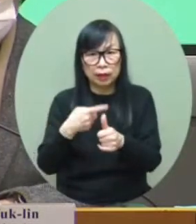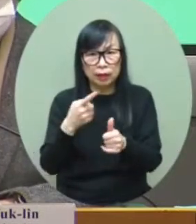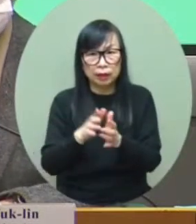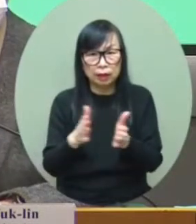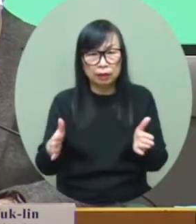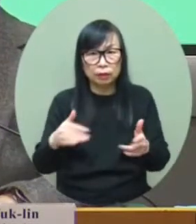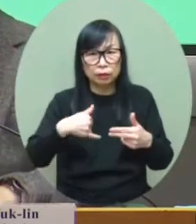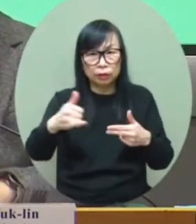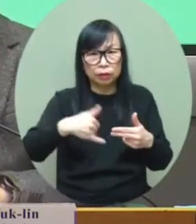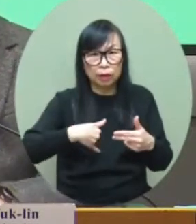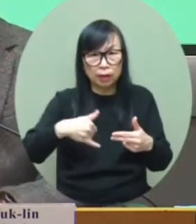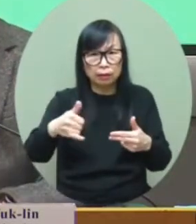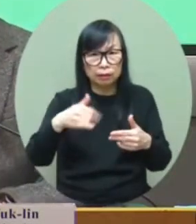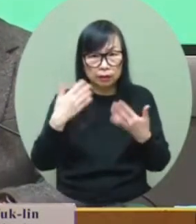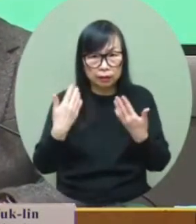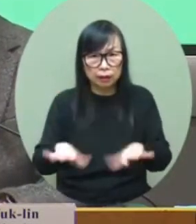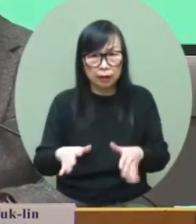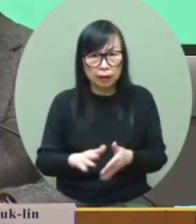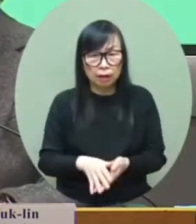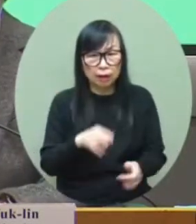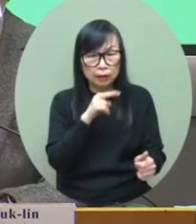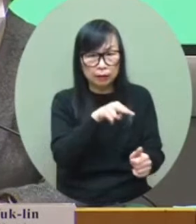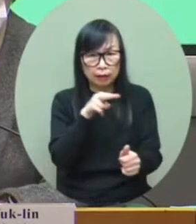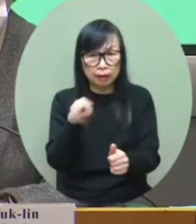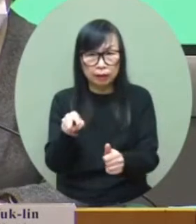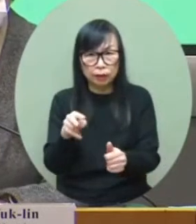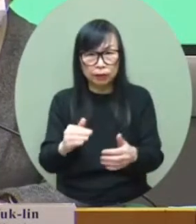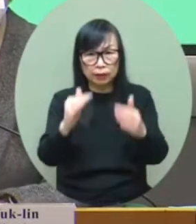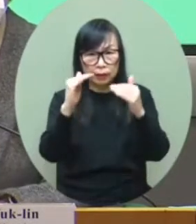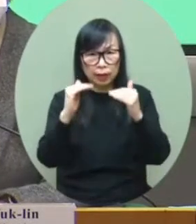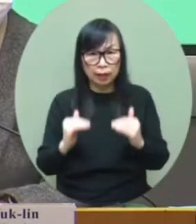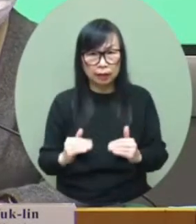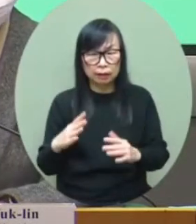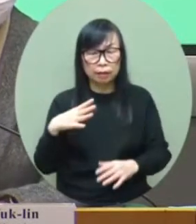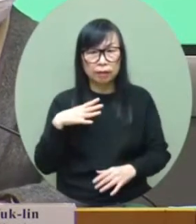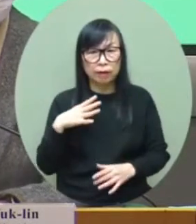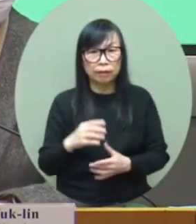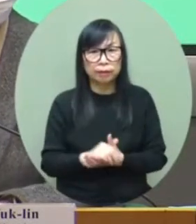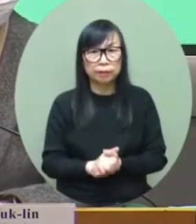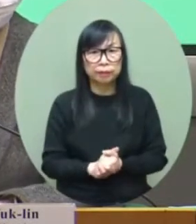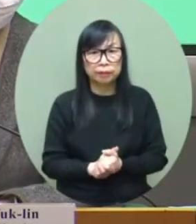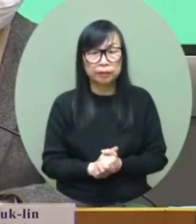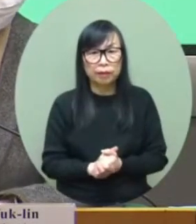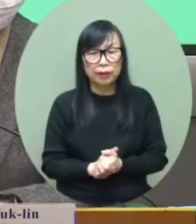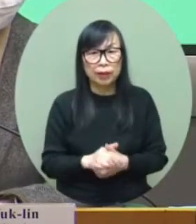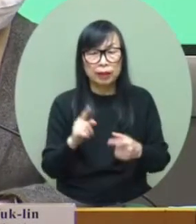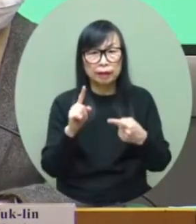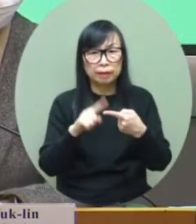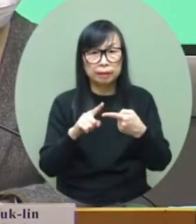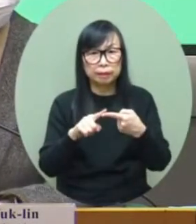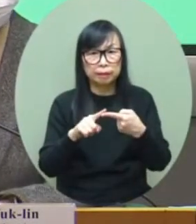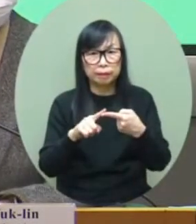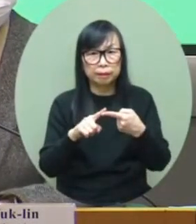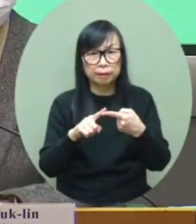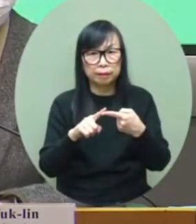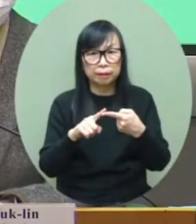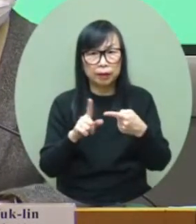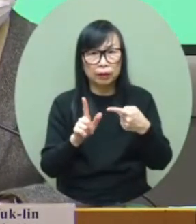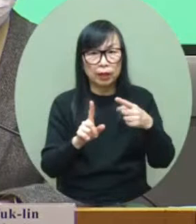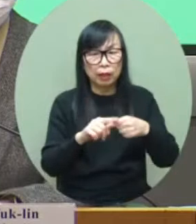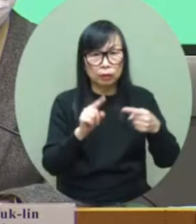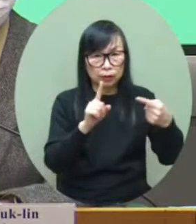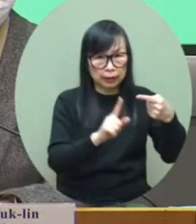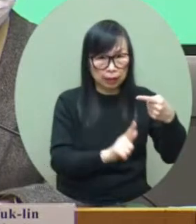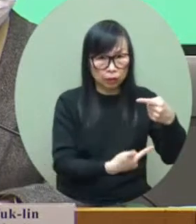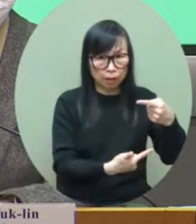January, after we implemented the first phase of resumption of cross-boundary travel with the mainland, we have observed the